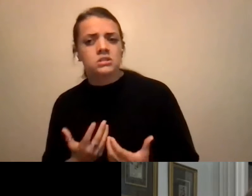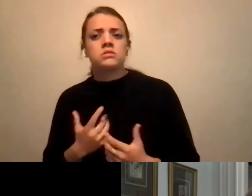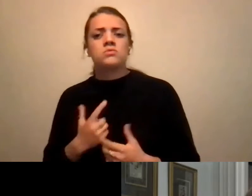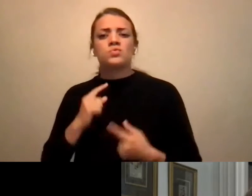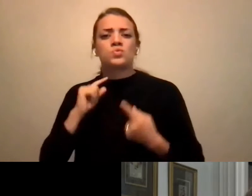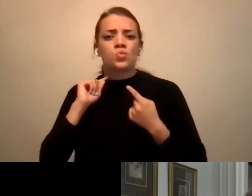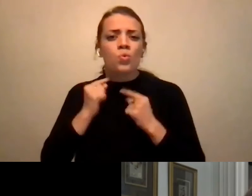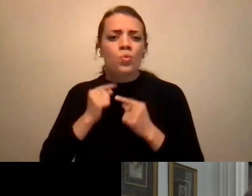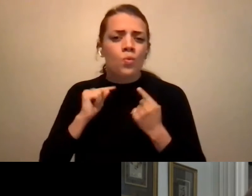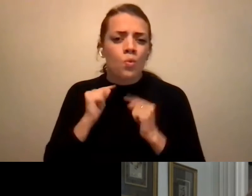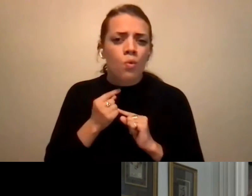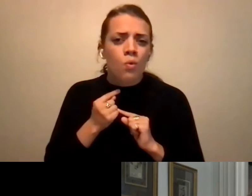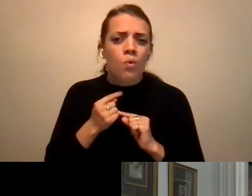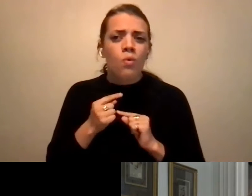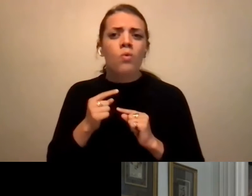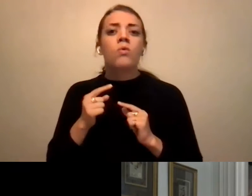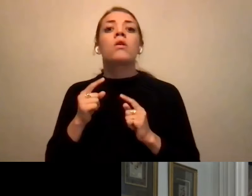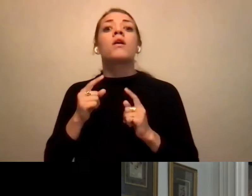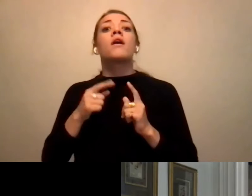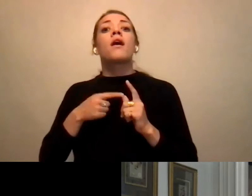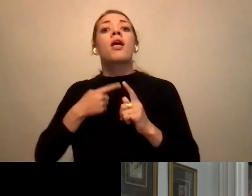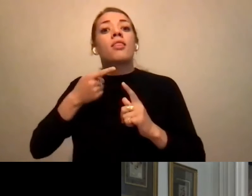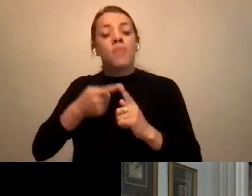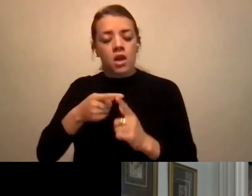then later develop a rash.